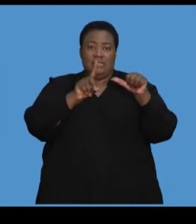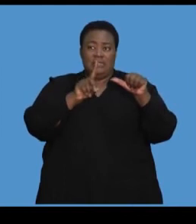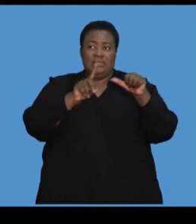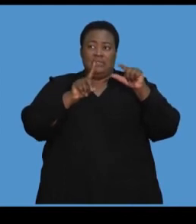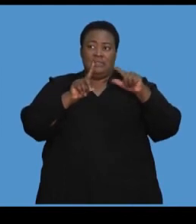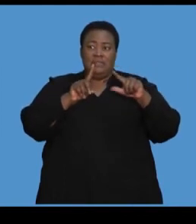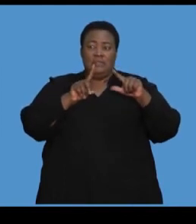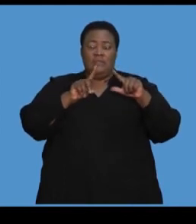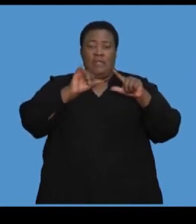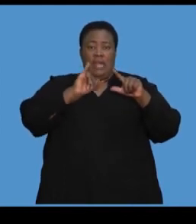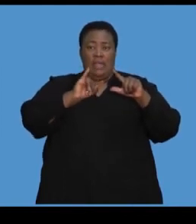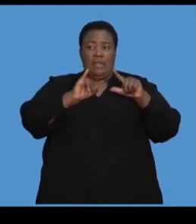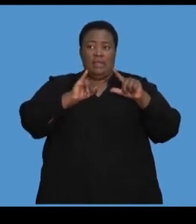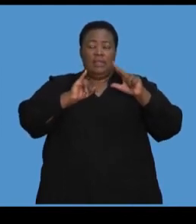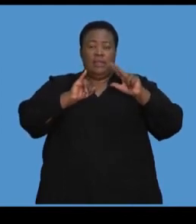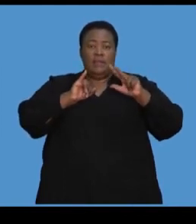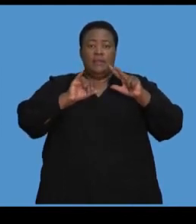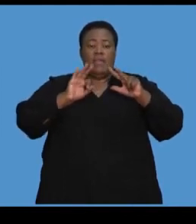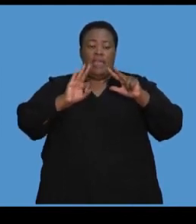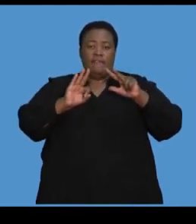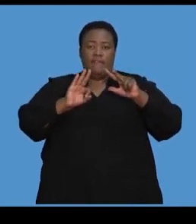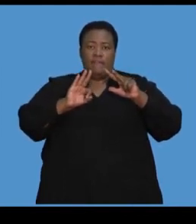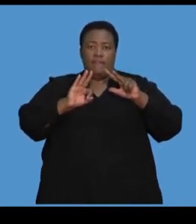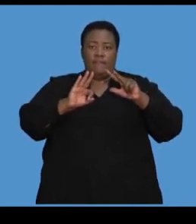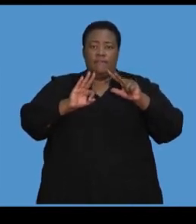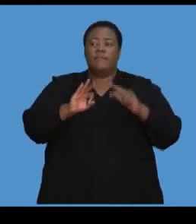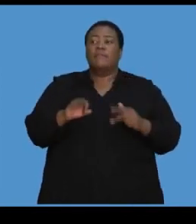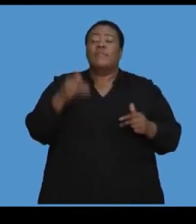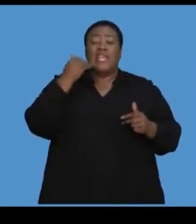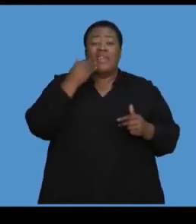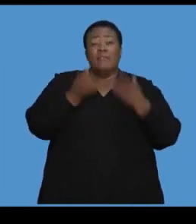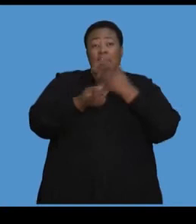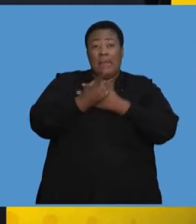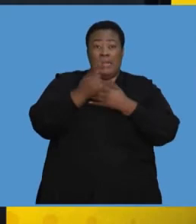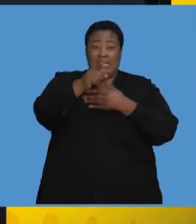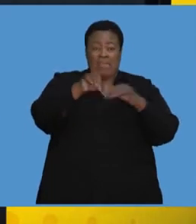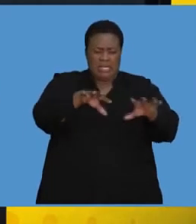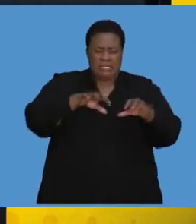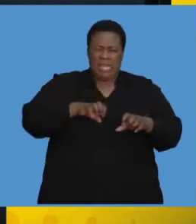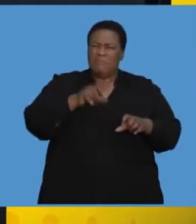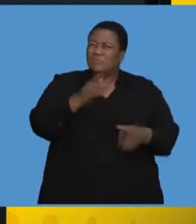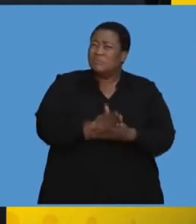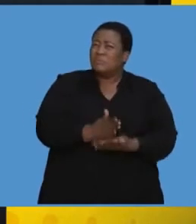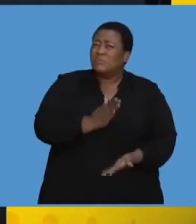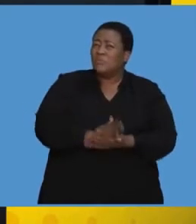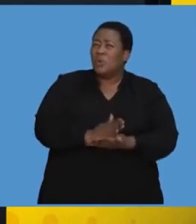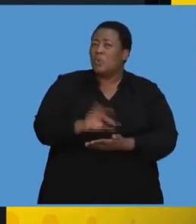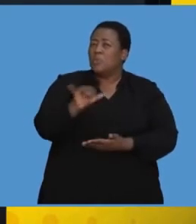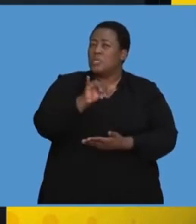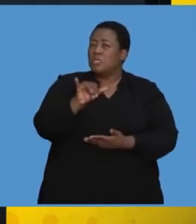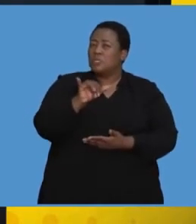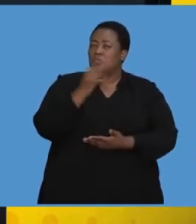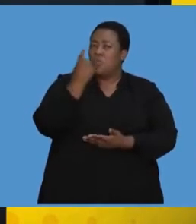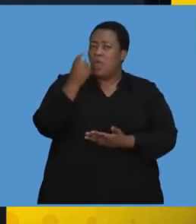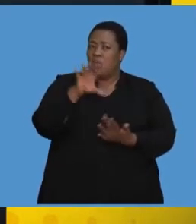goods D. And then open economy I. And then depreciation F. In the event that in the exam you are not really sure of one of